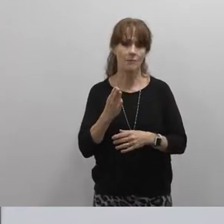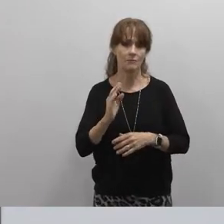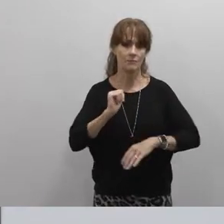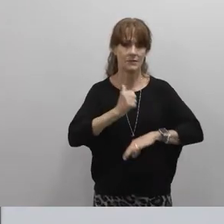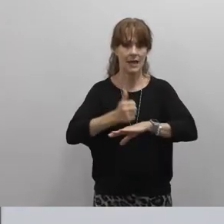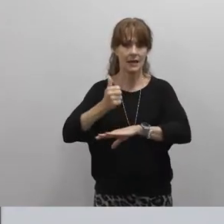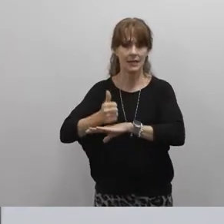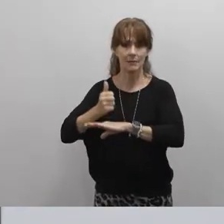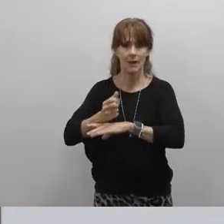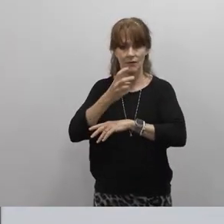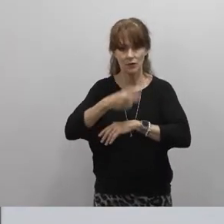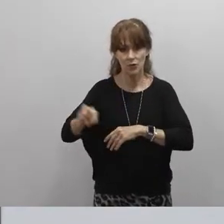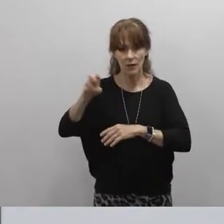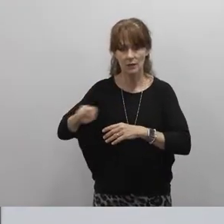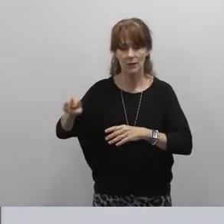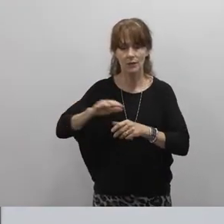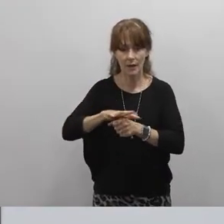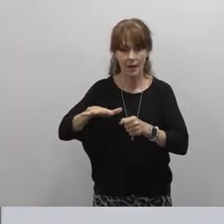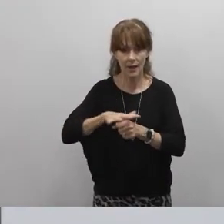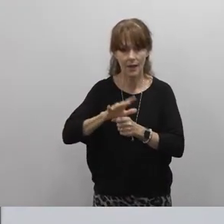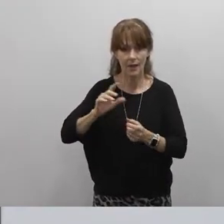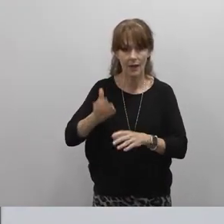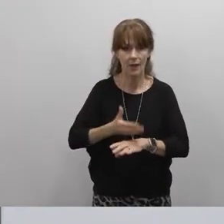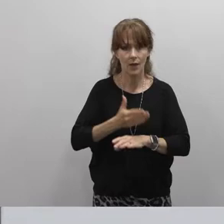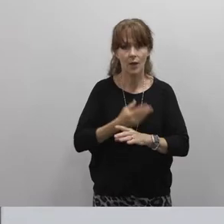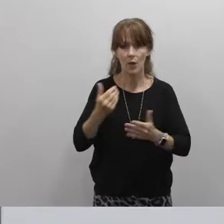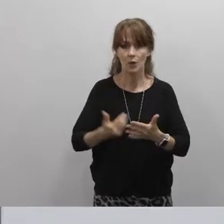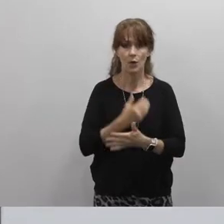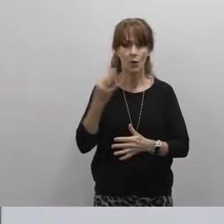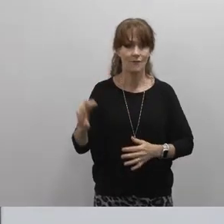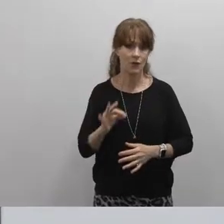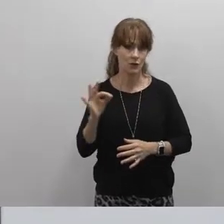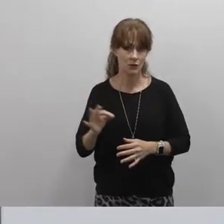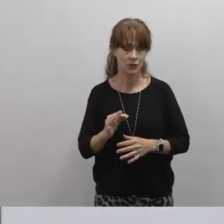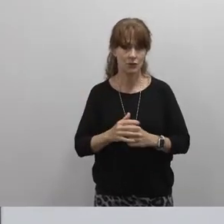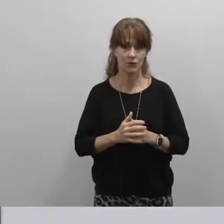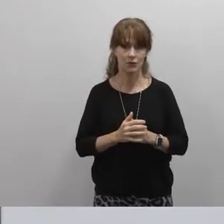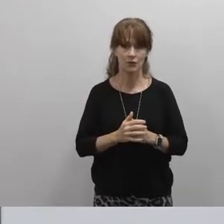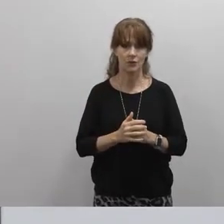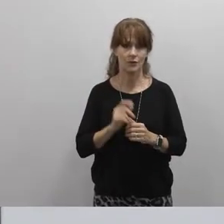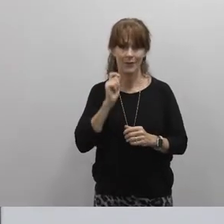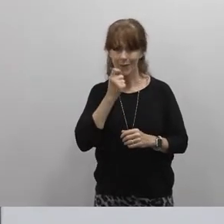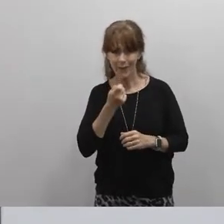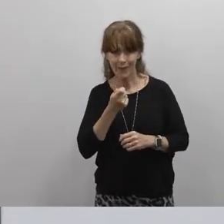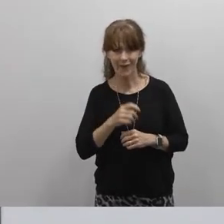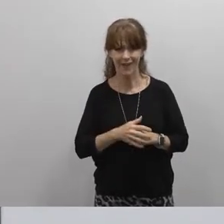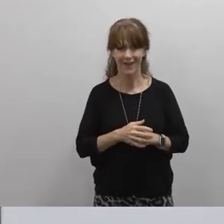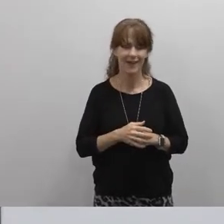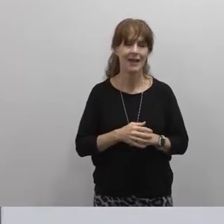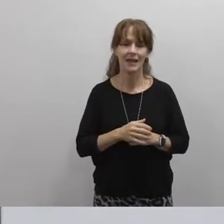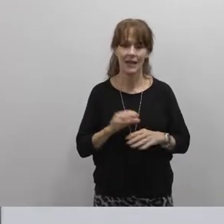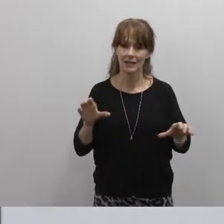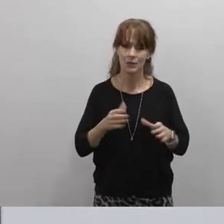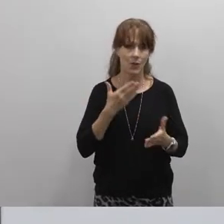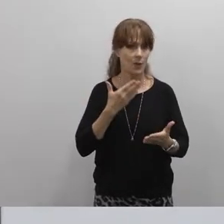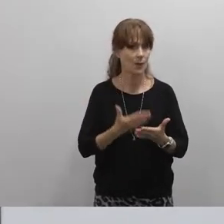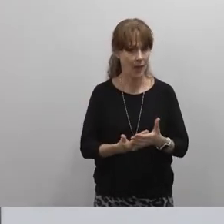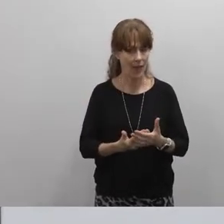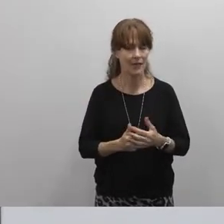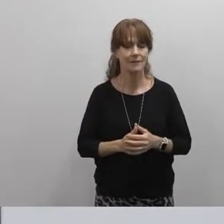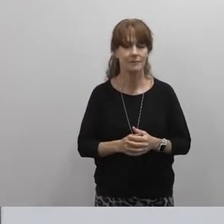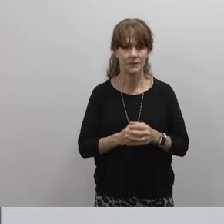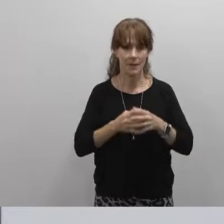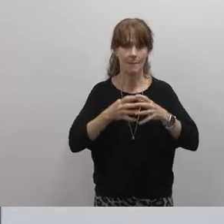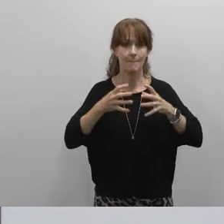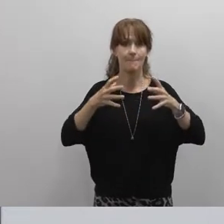every transitional kinder space and kinder space with new furniture, which is very neat. Just wanna highlight the fact that it's going well. It's a